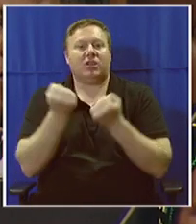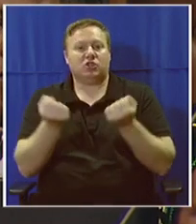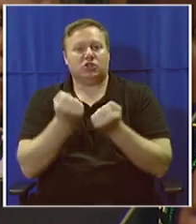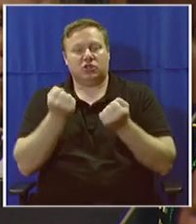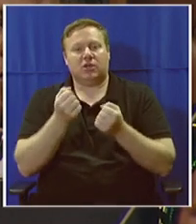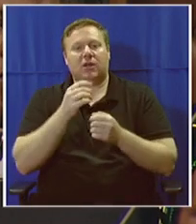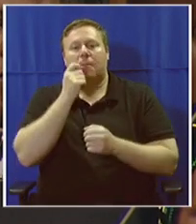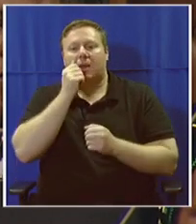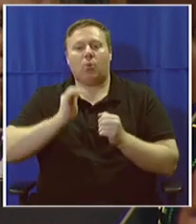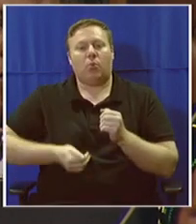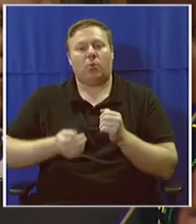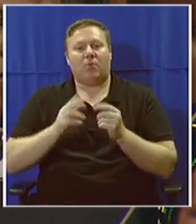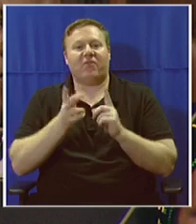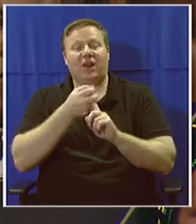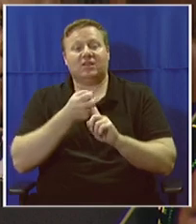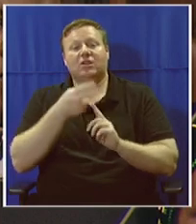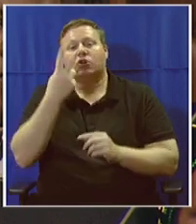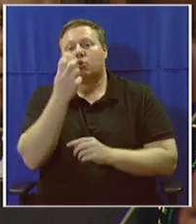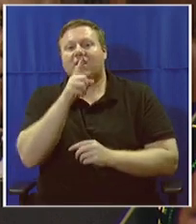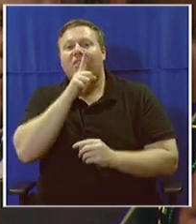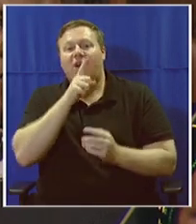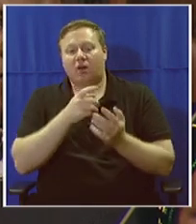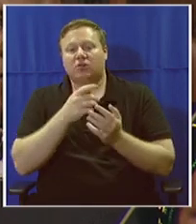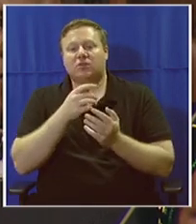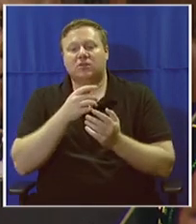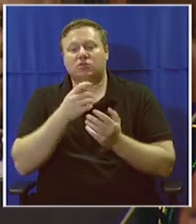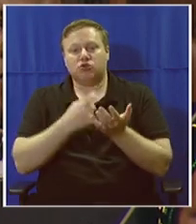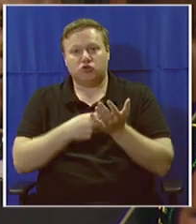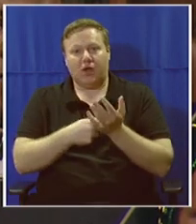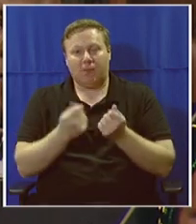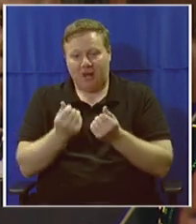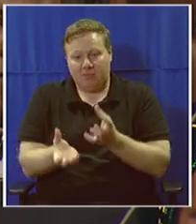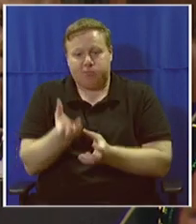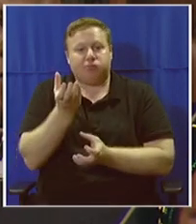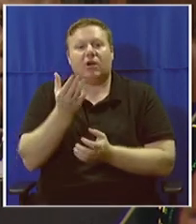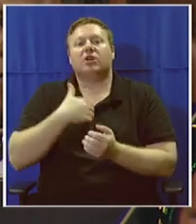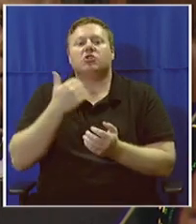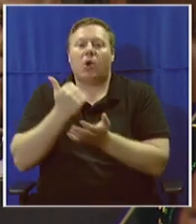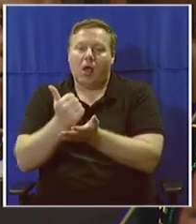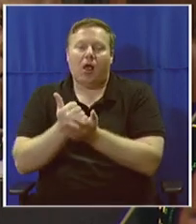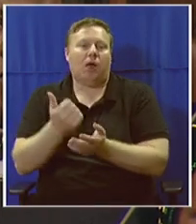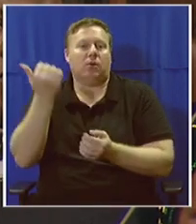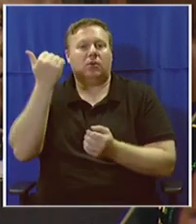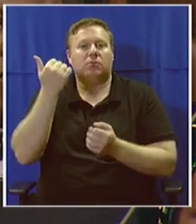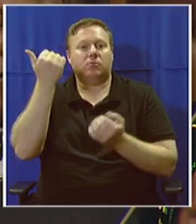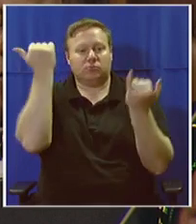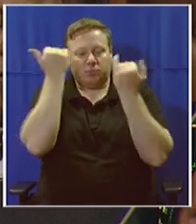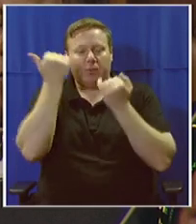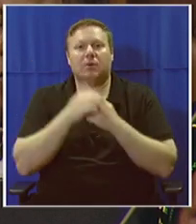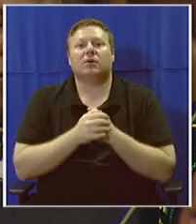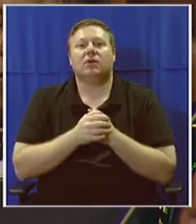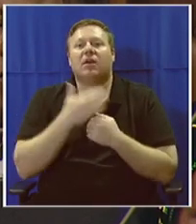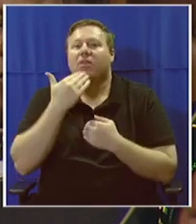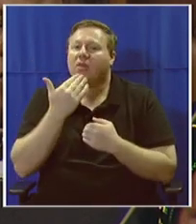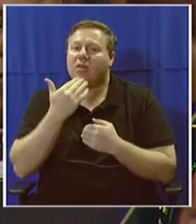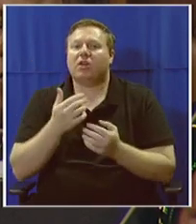raised just over 20,000 for Mr. Masuku. Appreciate his bravery and selflessness. And thanks to Mr. Masuku for